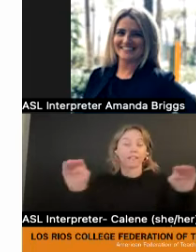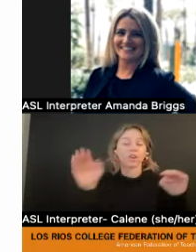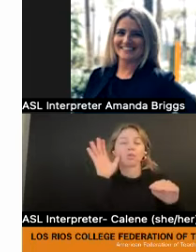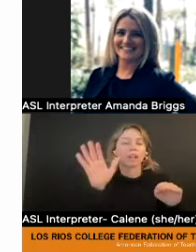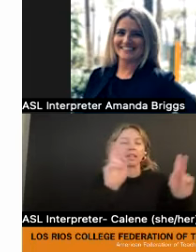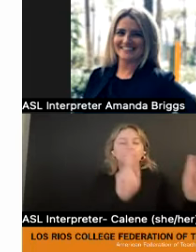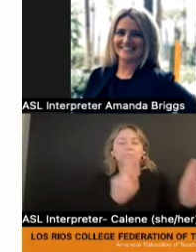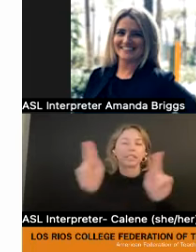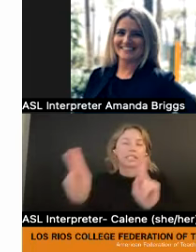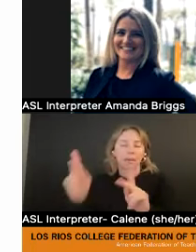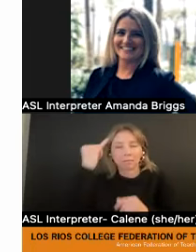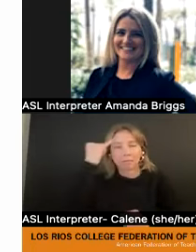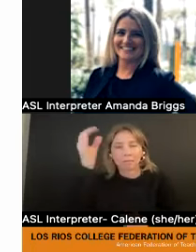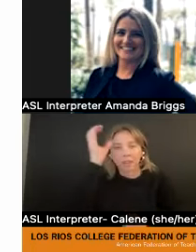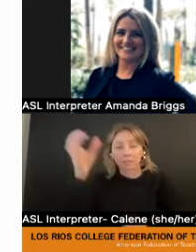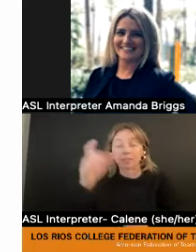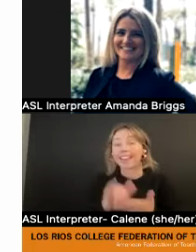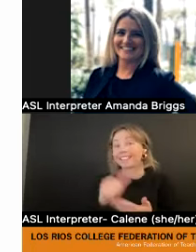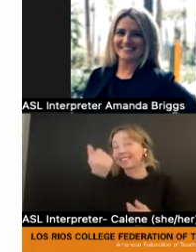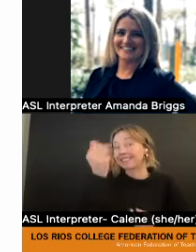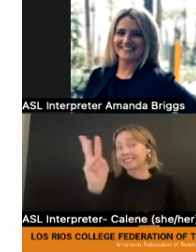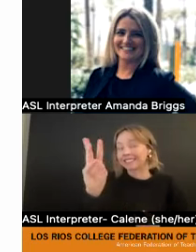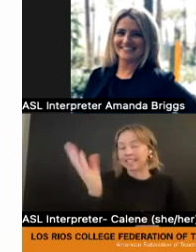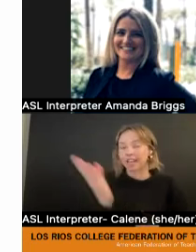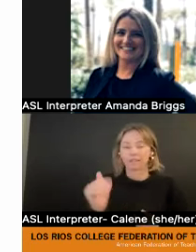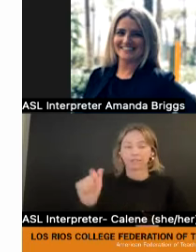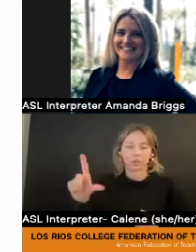but it's 16 out of 20 semesters.